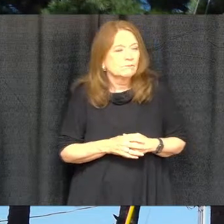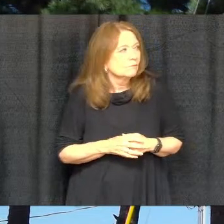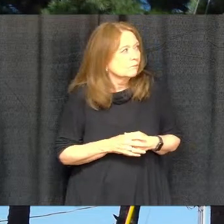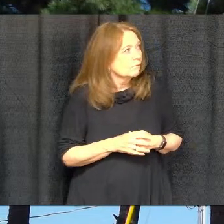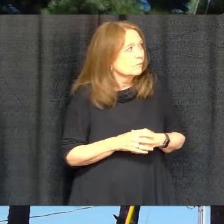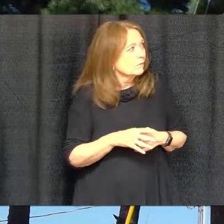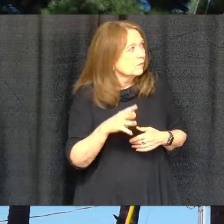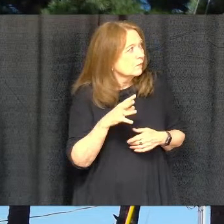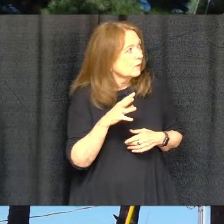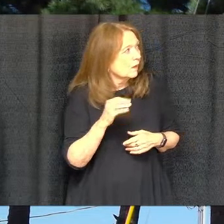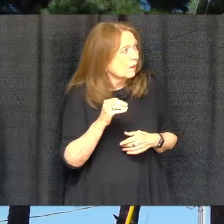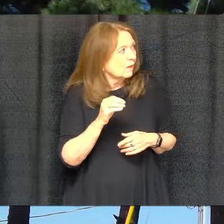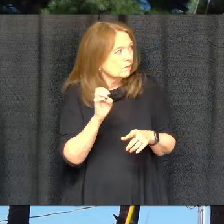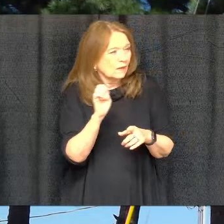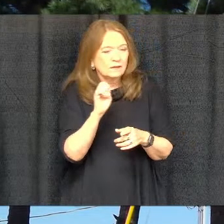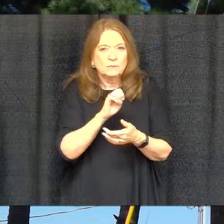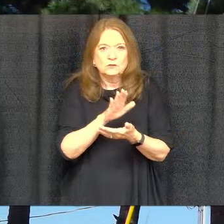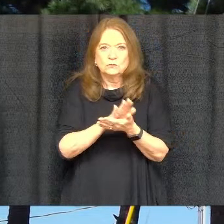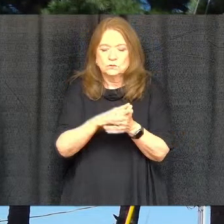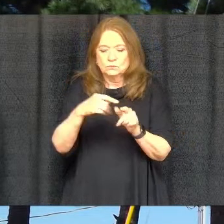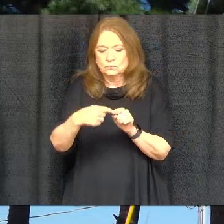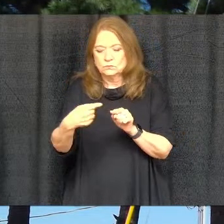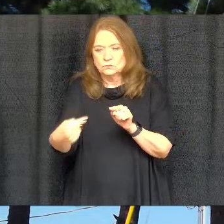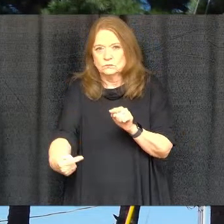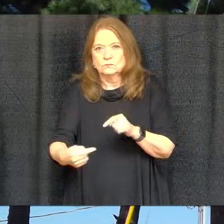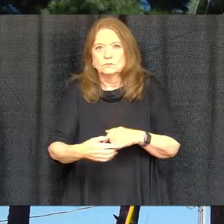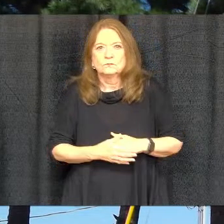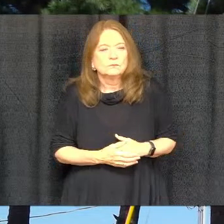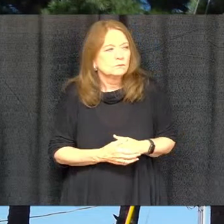And St. B Elementary is directly across the street.